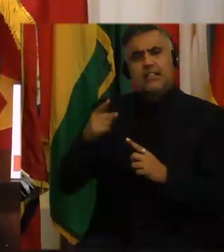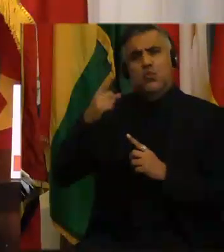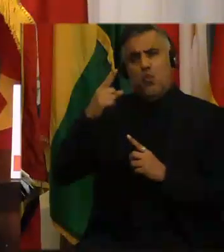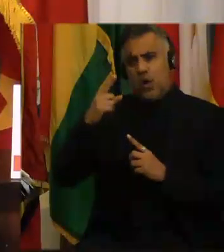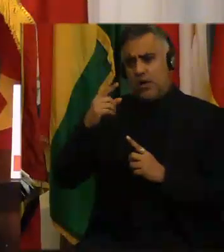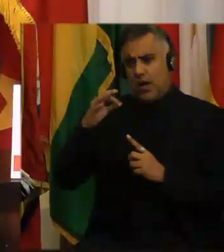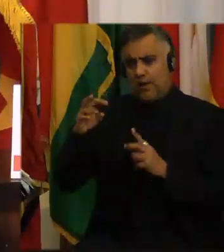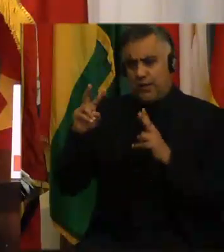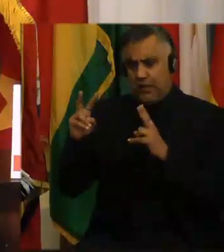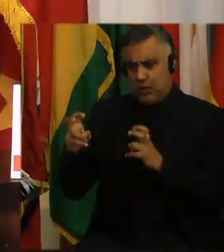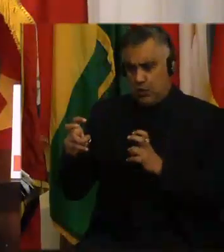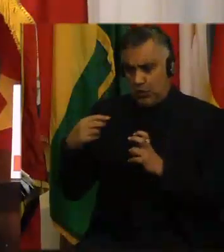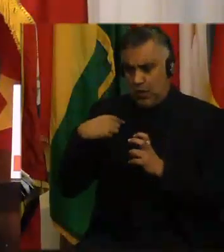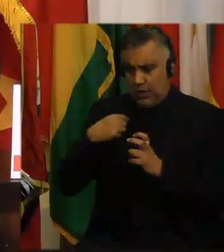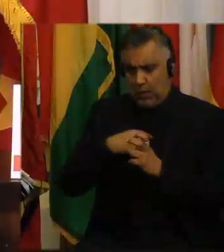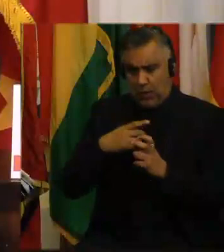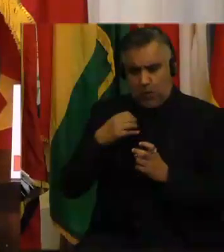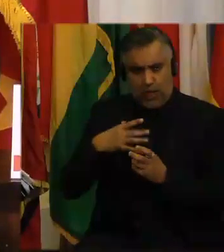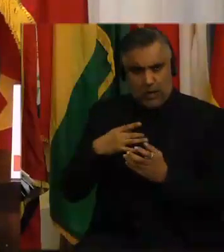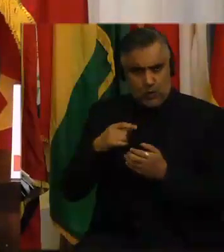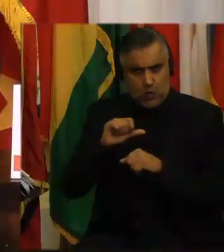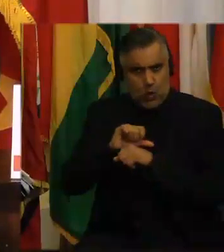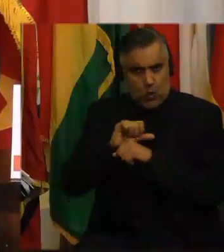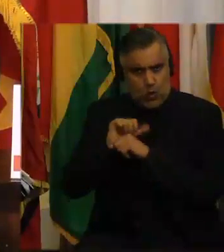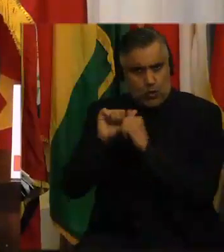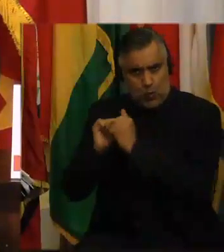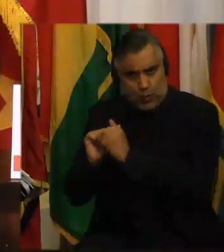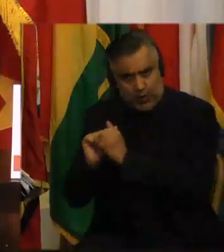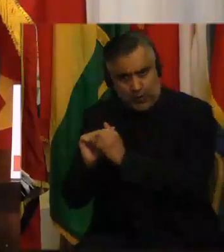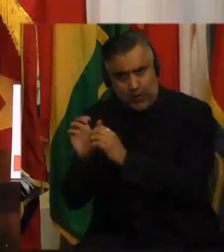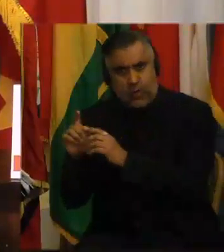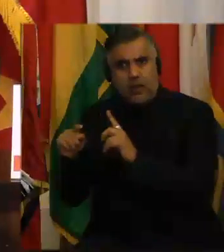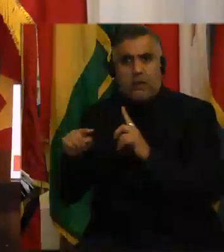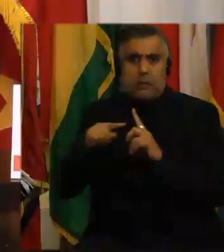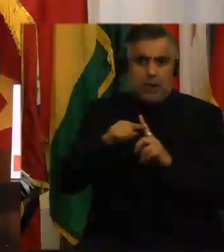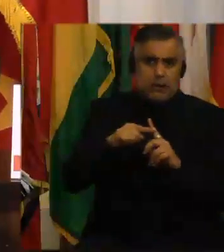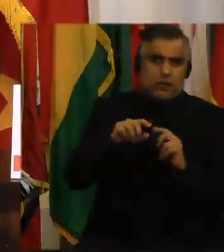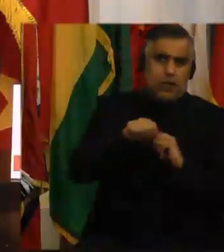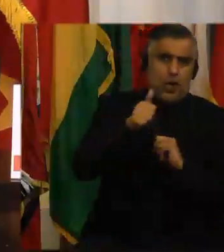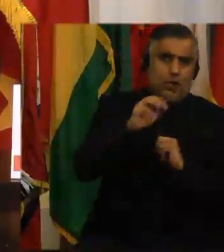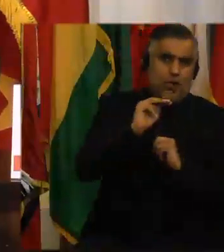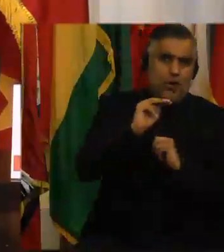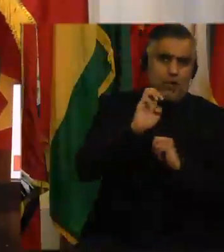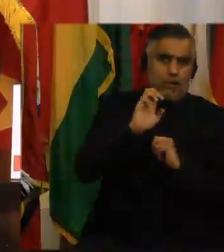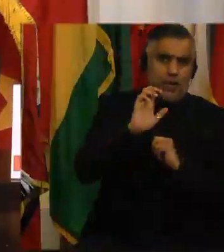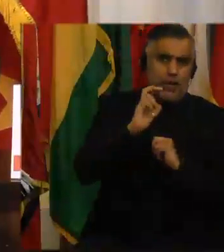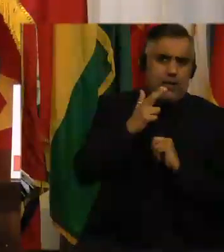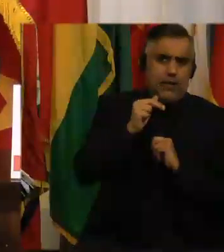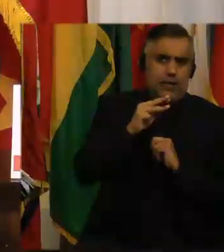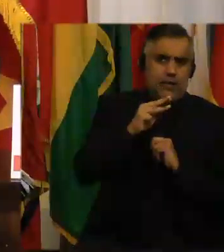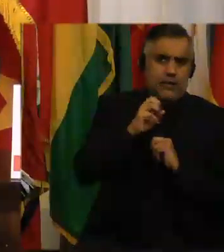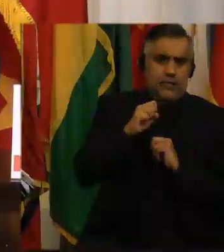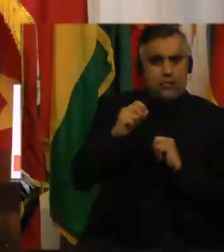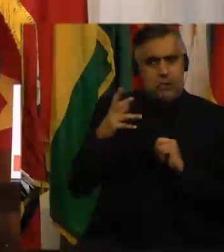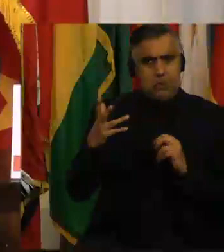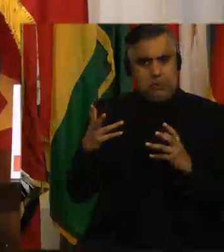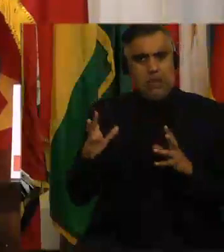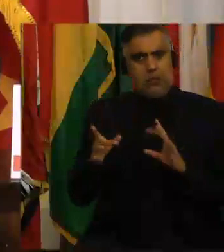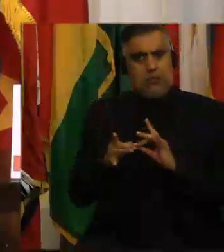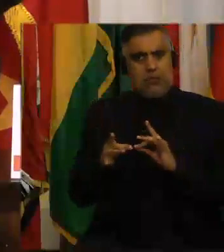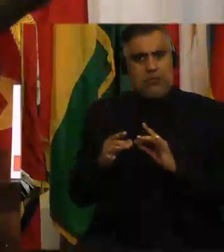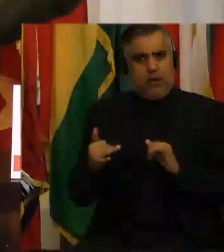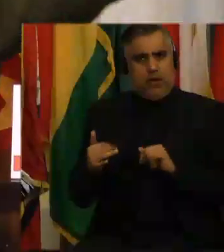querríamos poder trabajar en conjunto con los otros mecanismos. Entonces, bueno, creo que por aquí dejo para dar espacio.